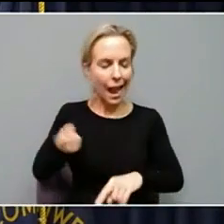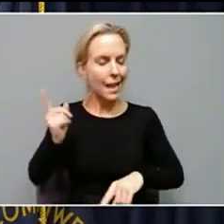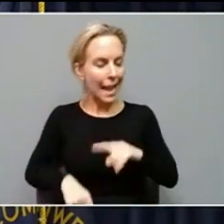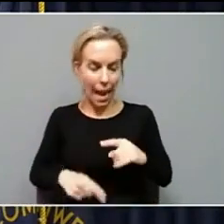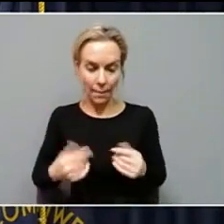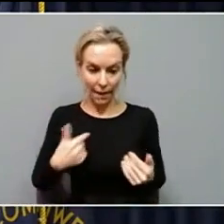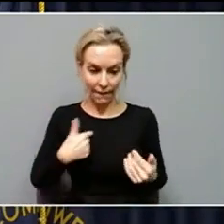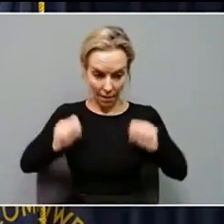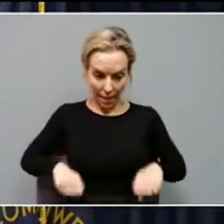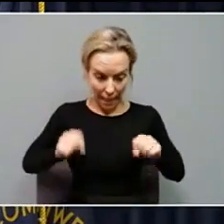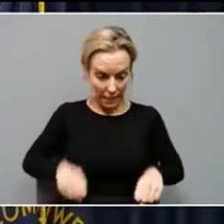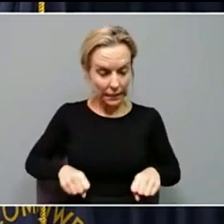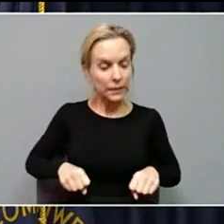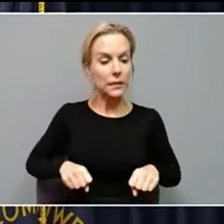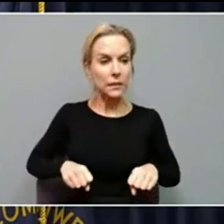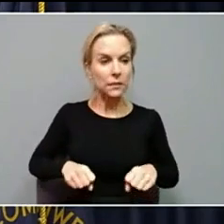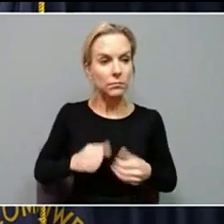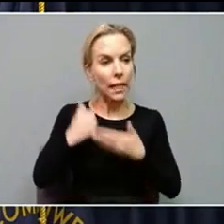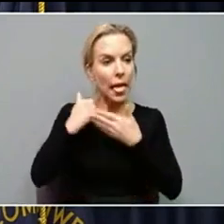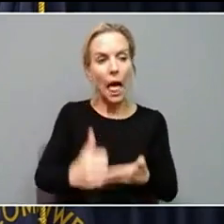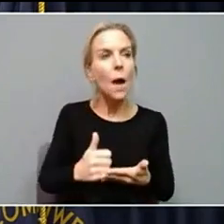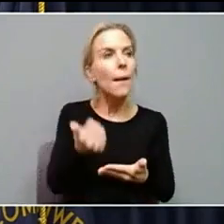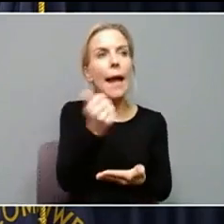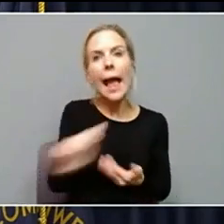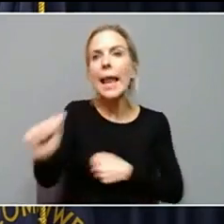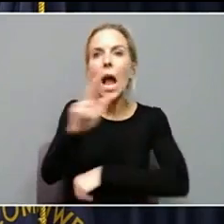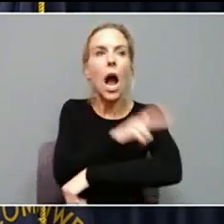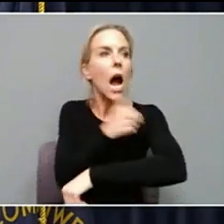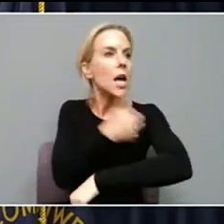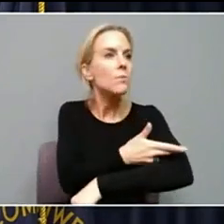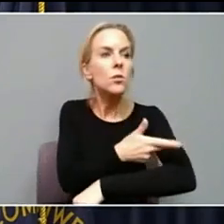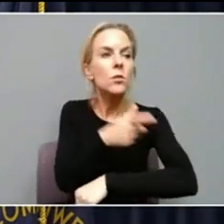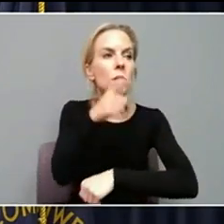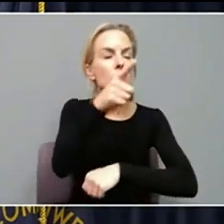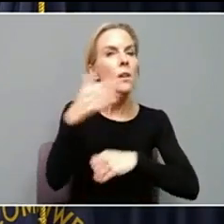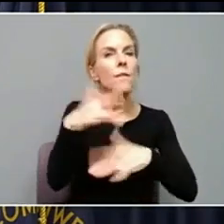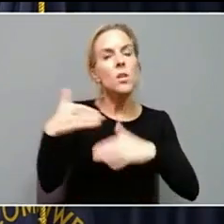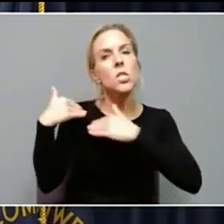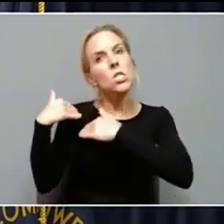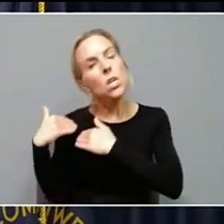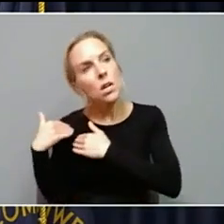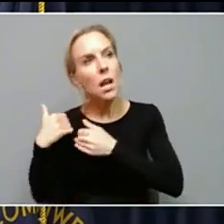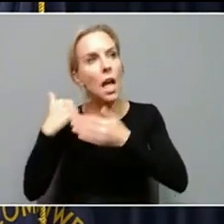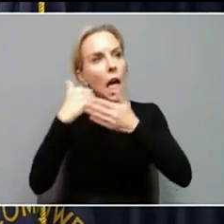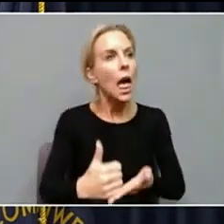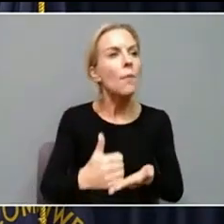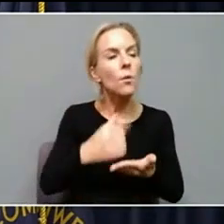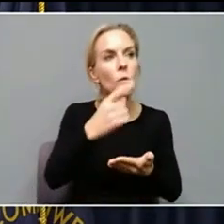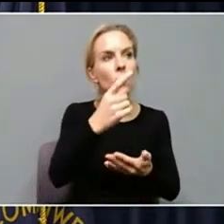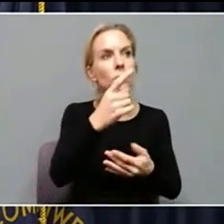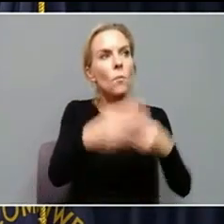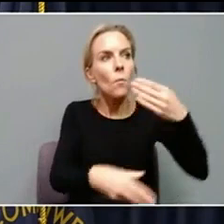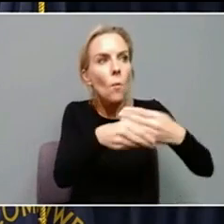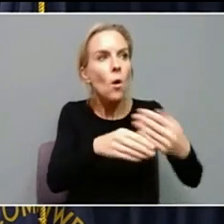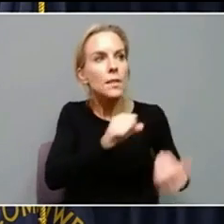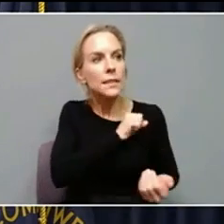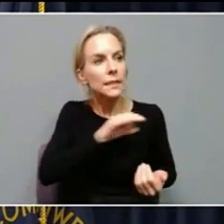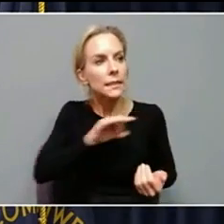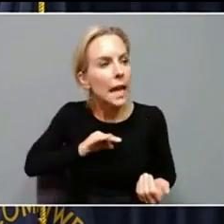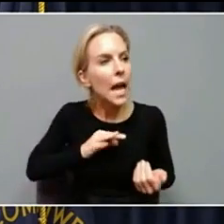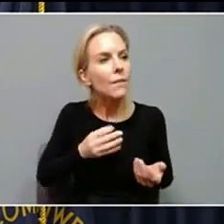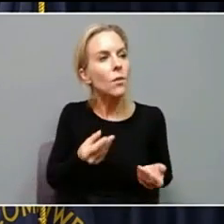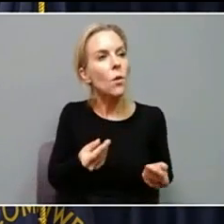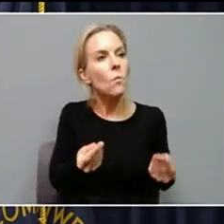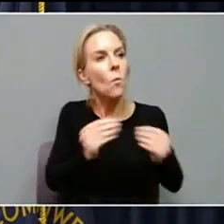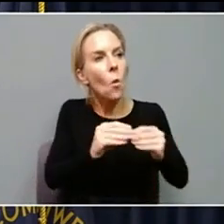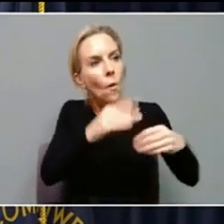ability to help out any hospital, have one extra person or one extra bed, that might be your family member, and we're going to keep